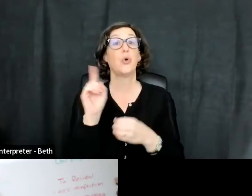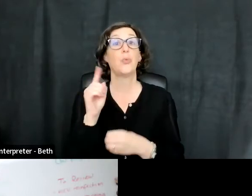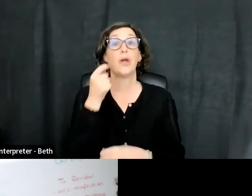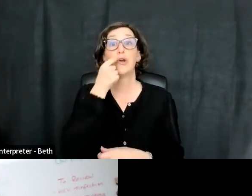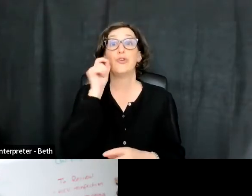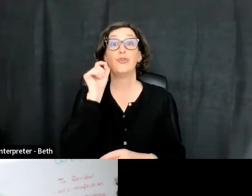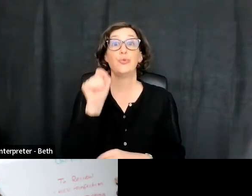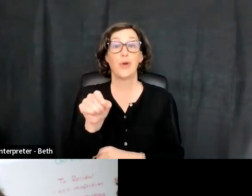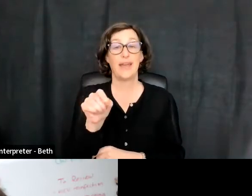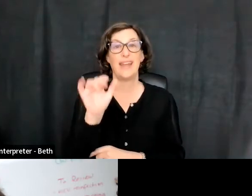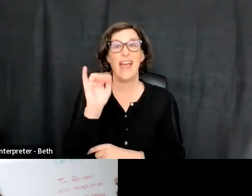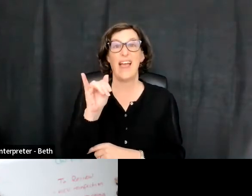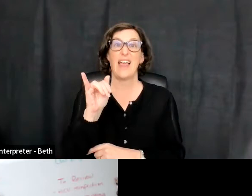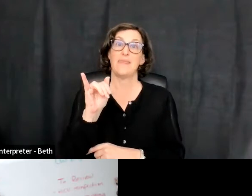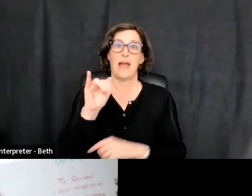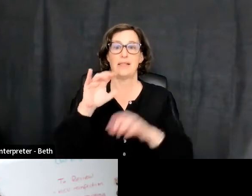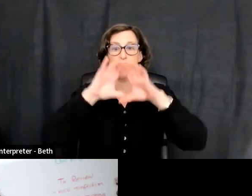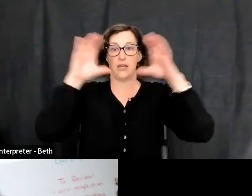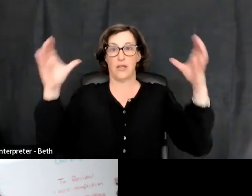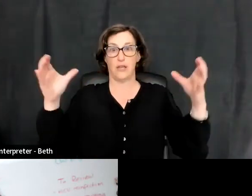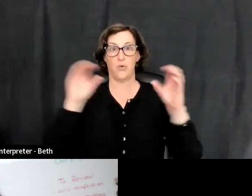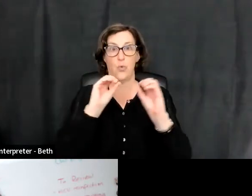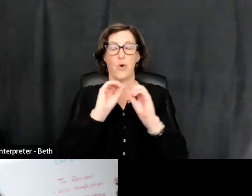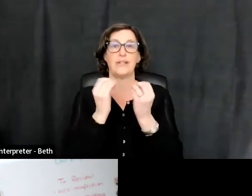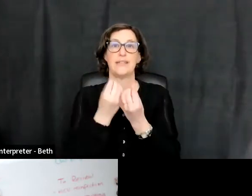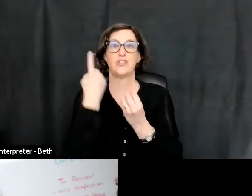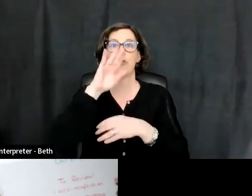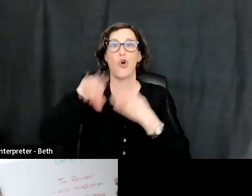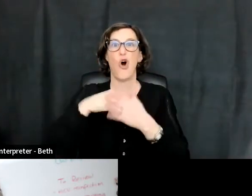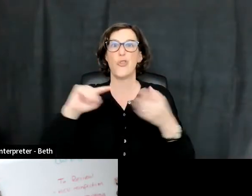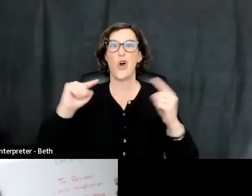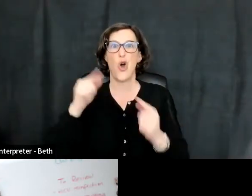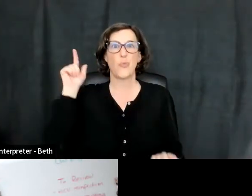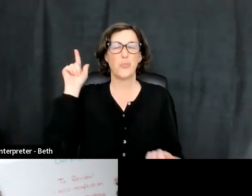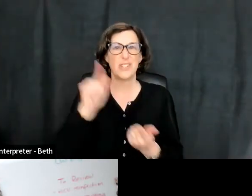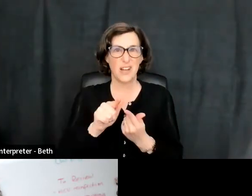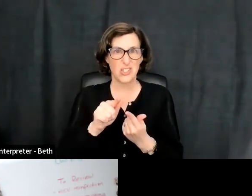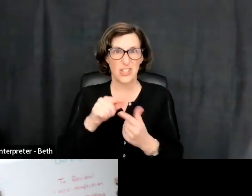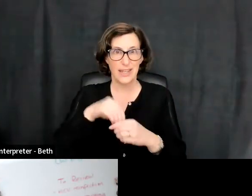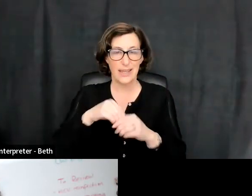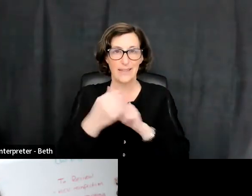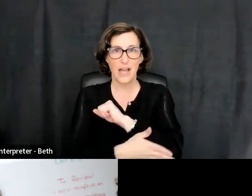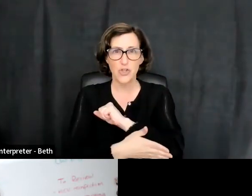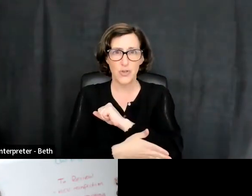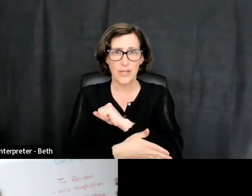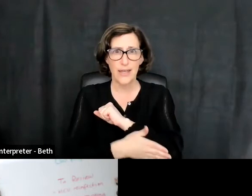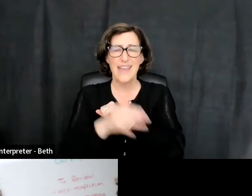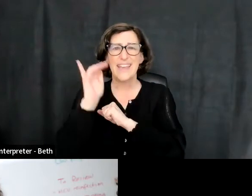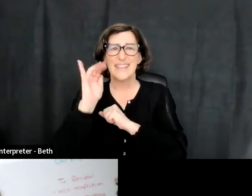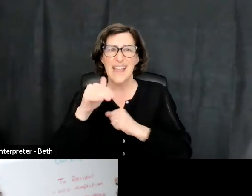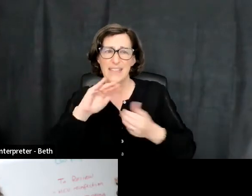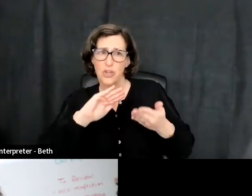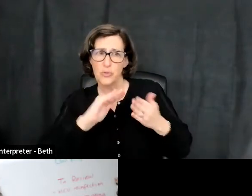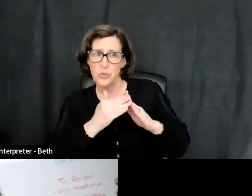umbrella organization for all the harm reduction programs in the country. Is that the community, Or is that the organization